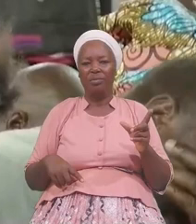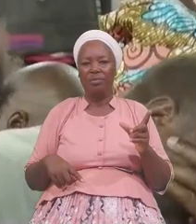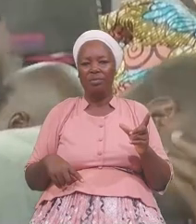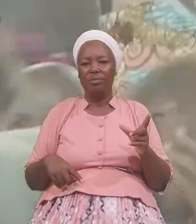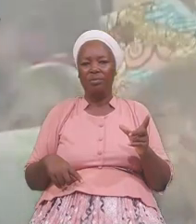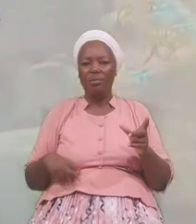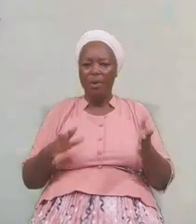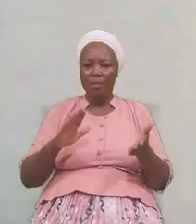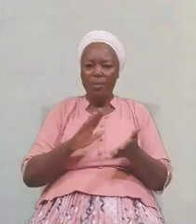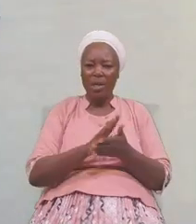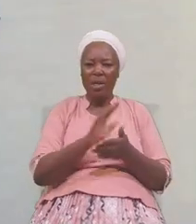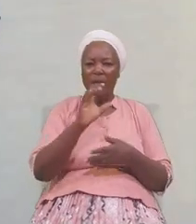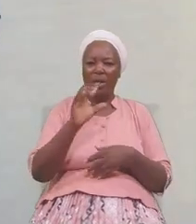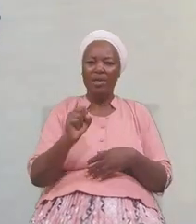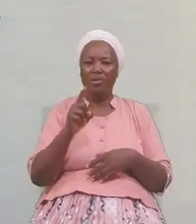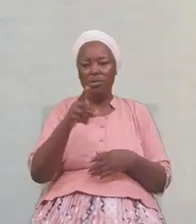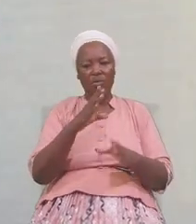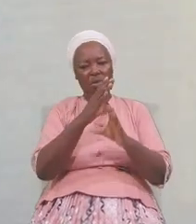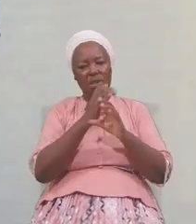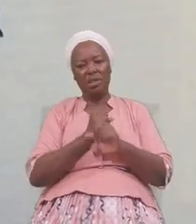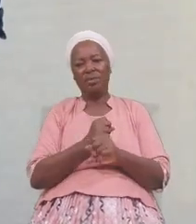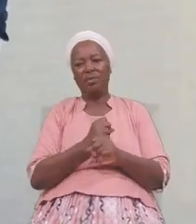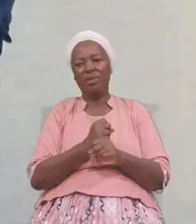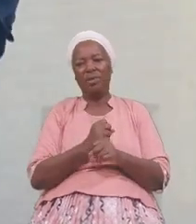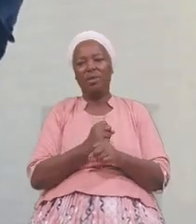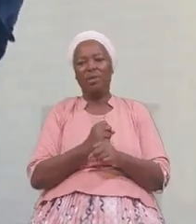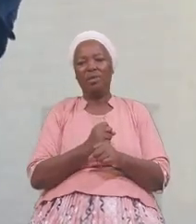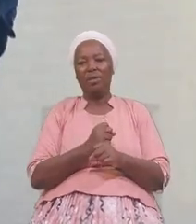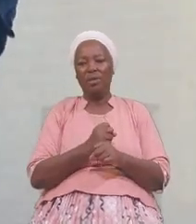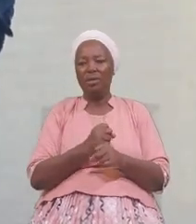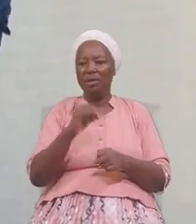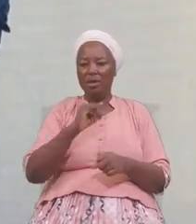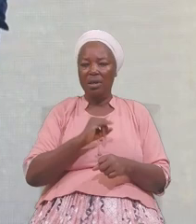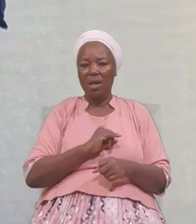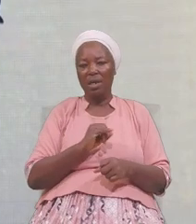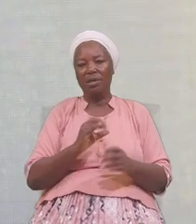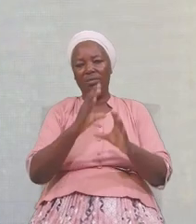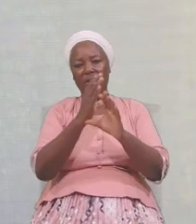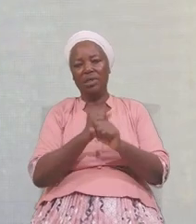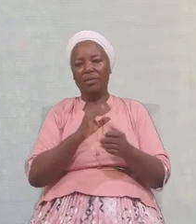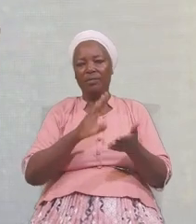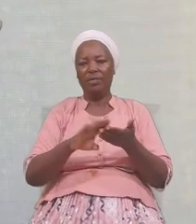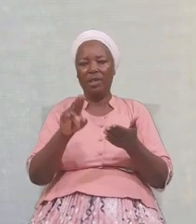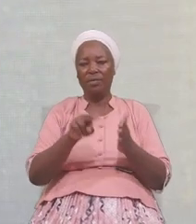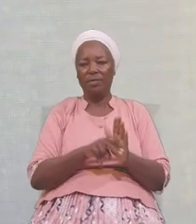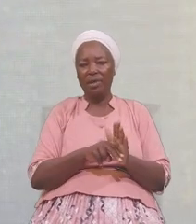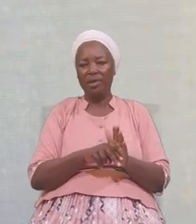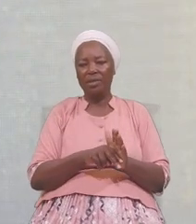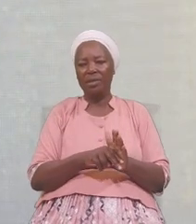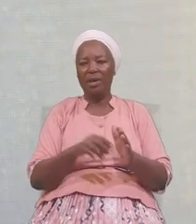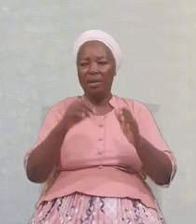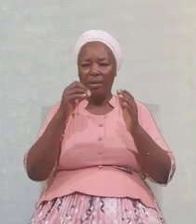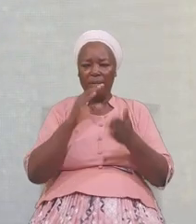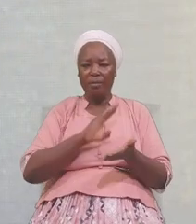He gives, you receive. I receive forgiveness,